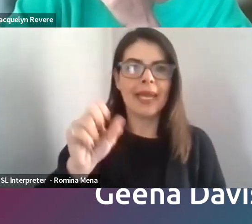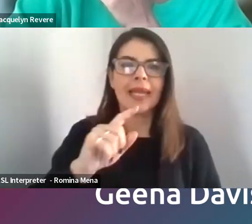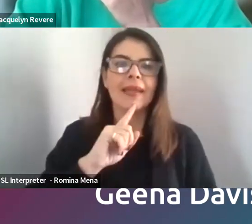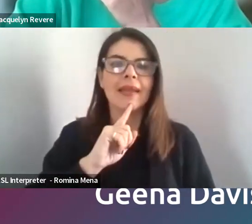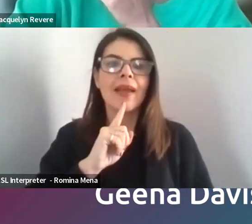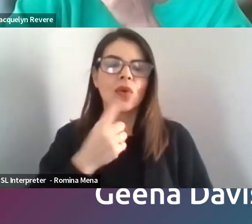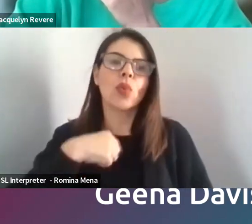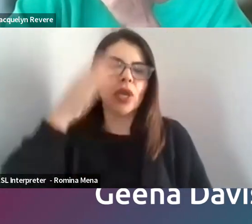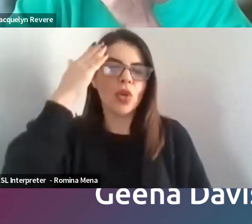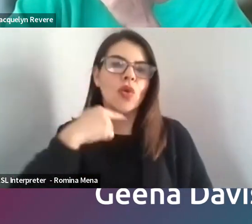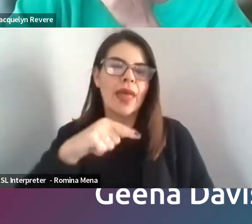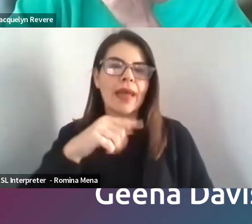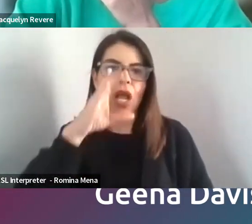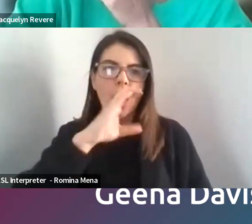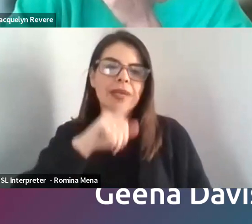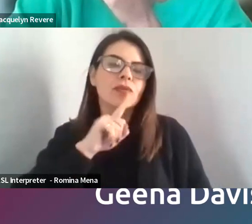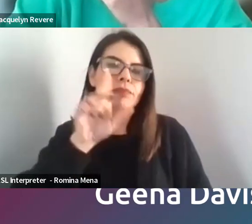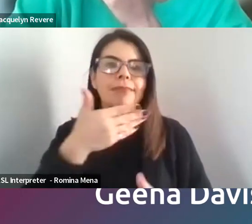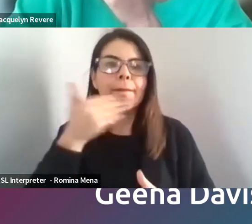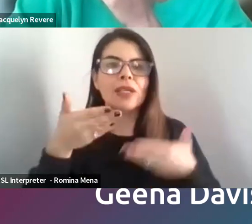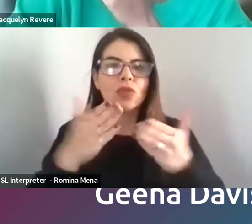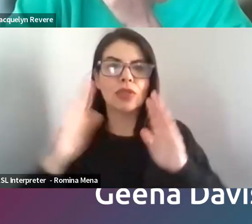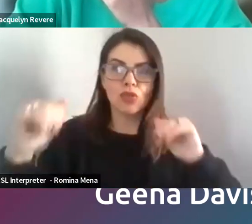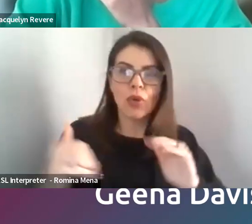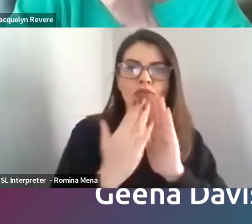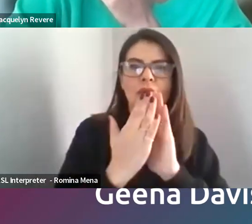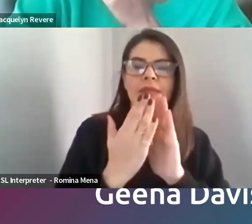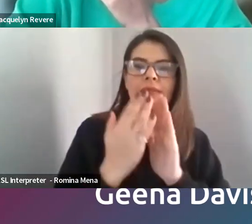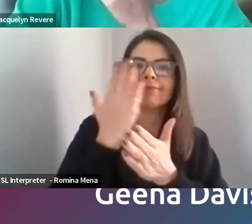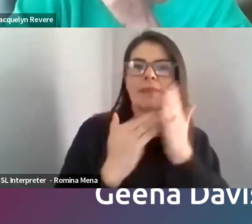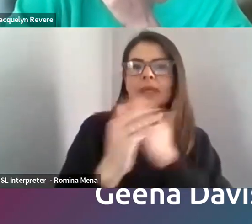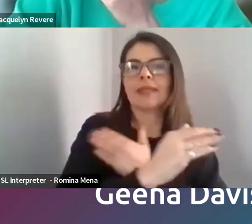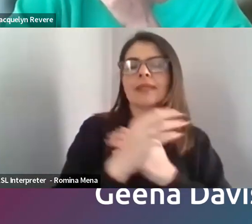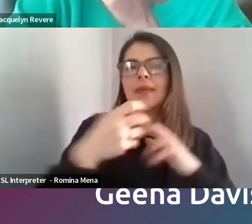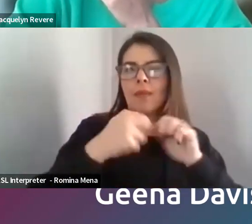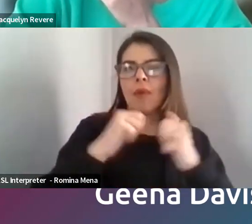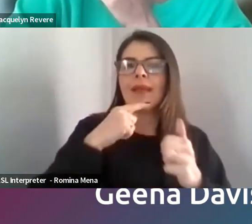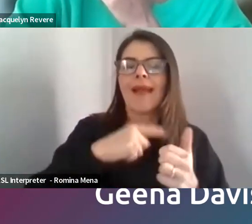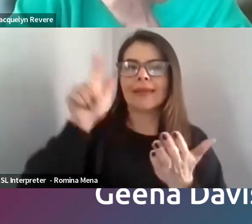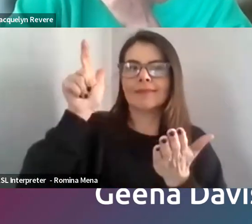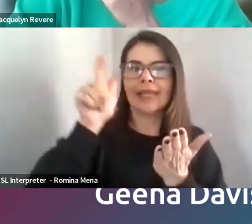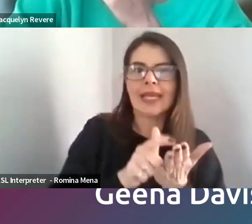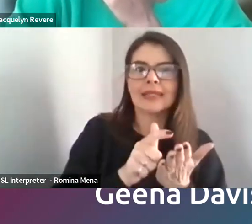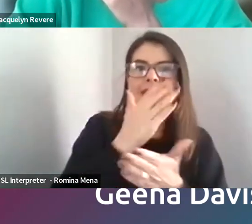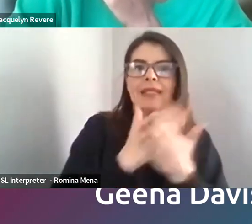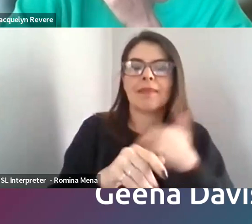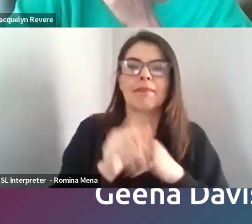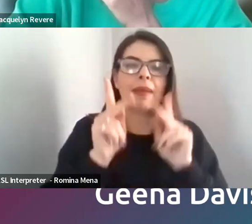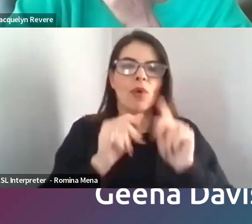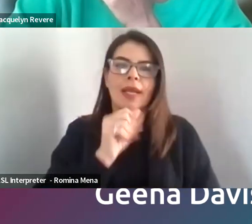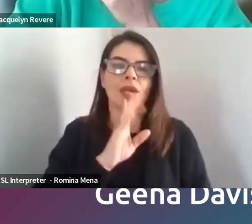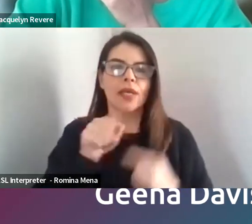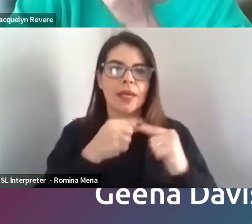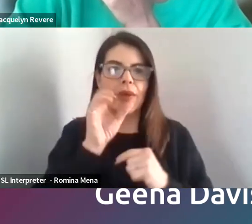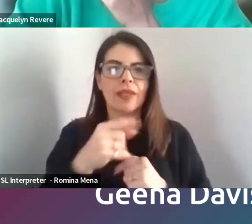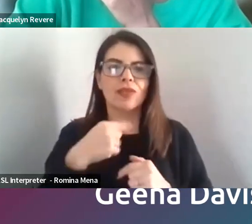is one of the best ways to kind of address these subjects and diminish some of the taboos around these things. So those